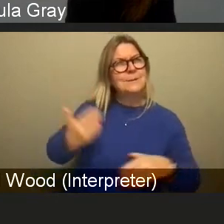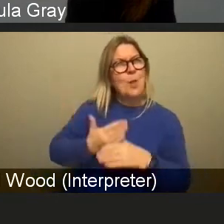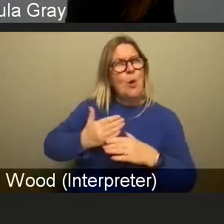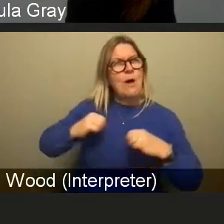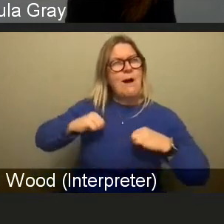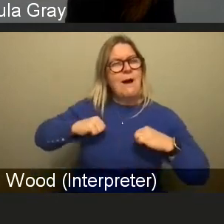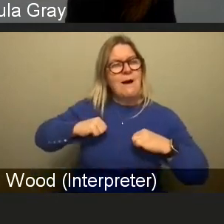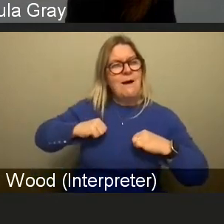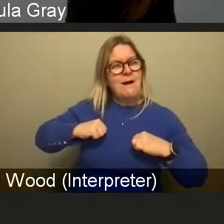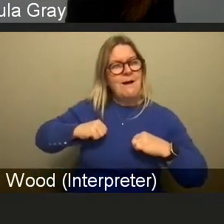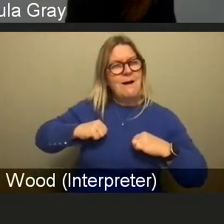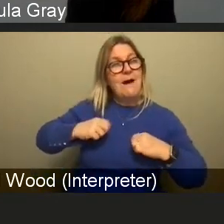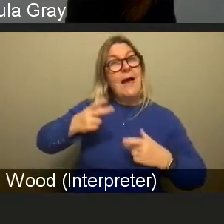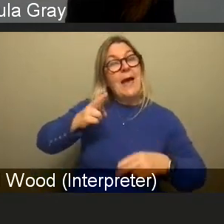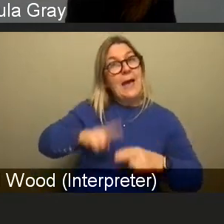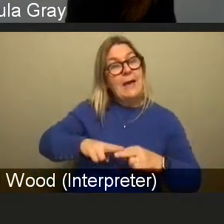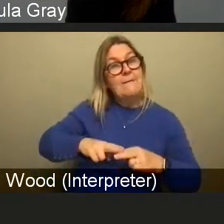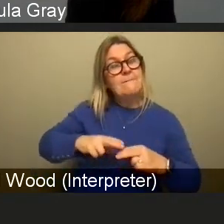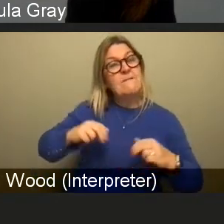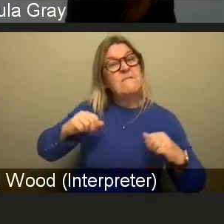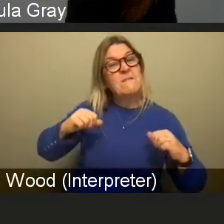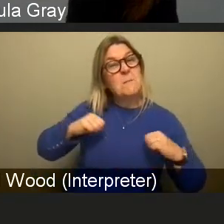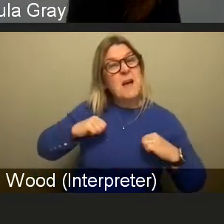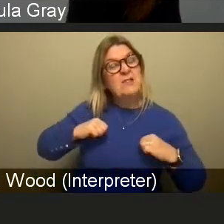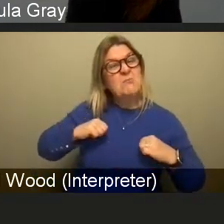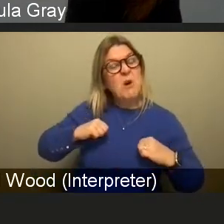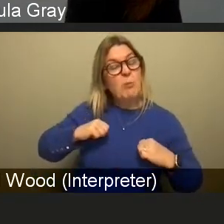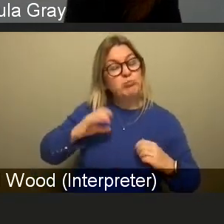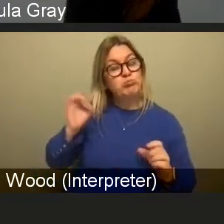I think if the management doesn't care, then, the employees aren't going to care.